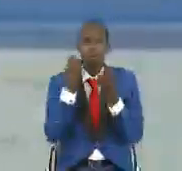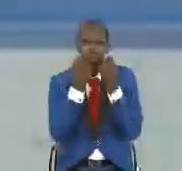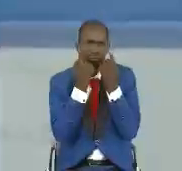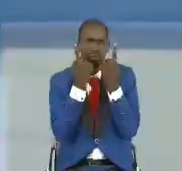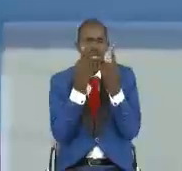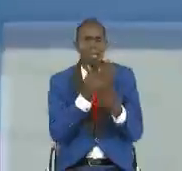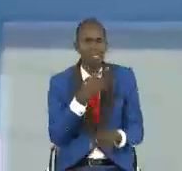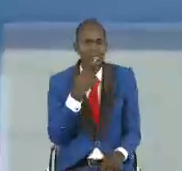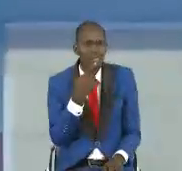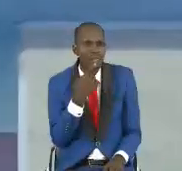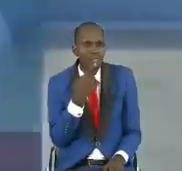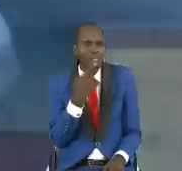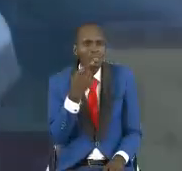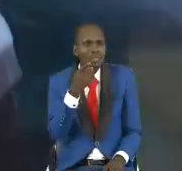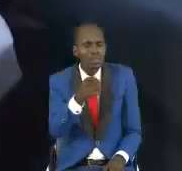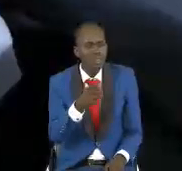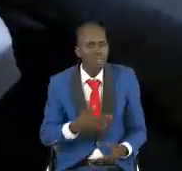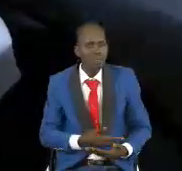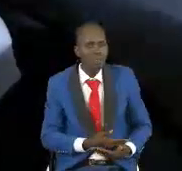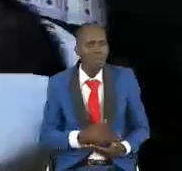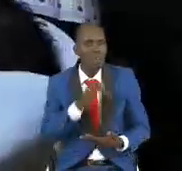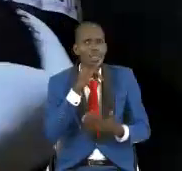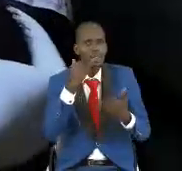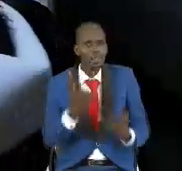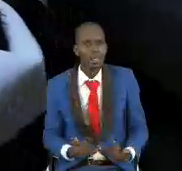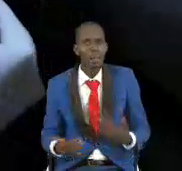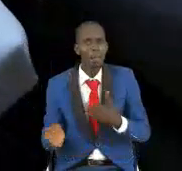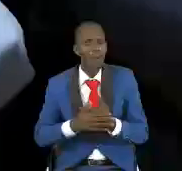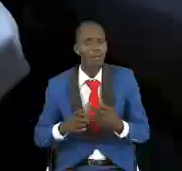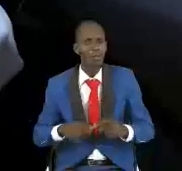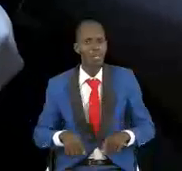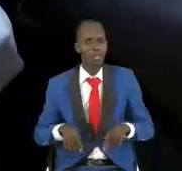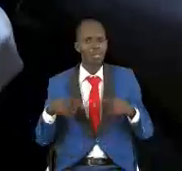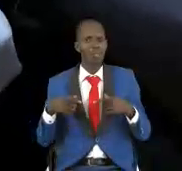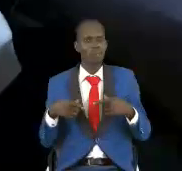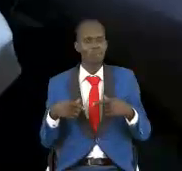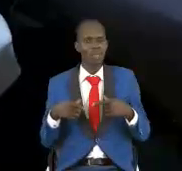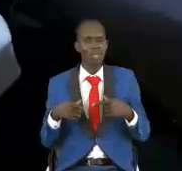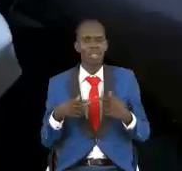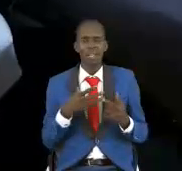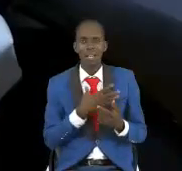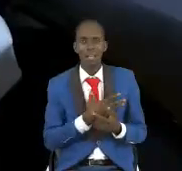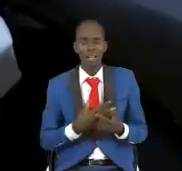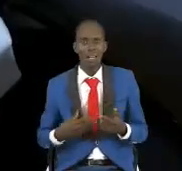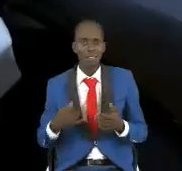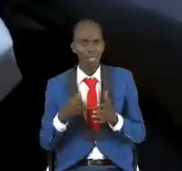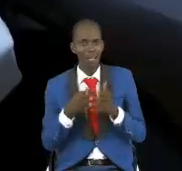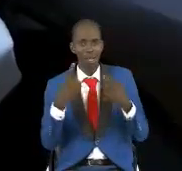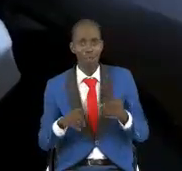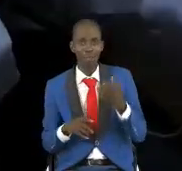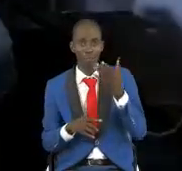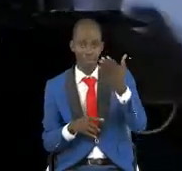the child is now alive. It happened to them out there. It's now your